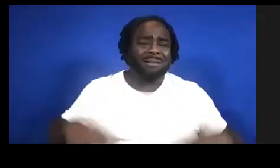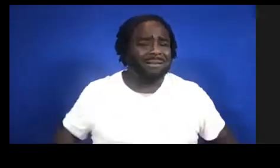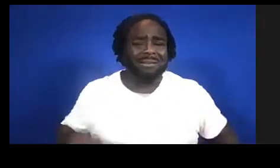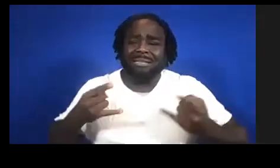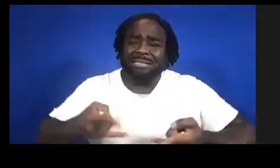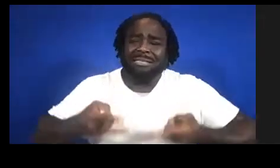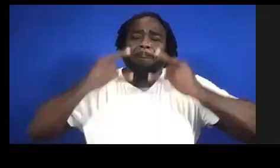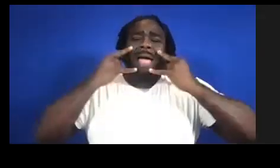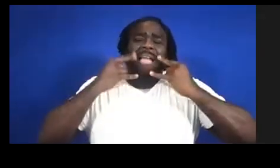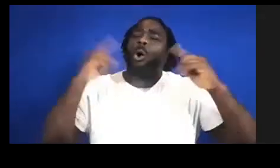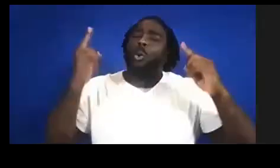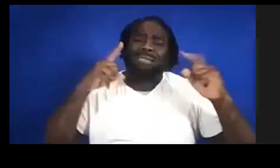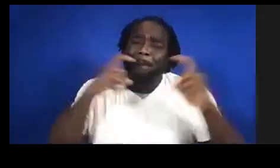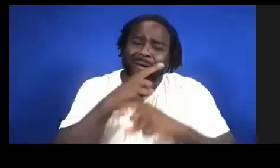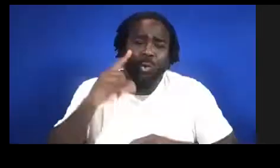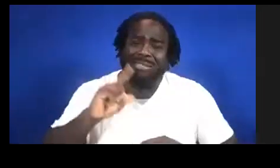though.